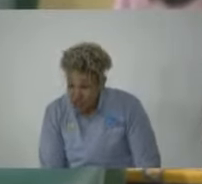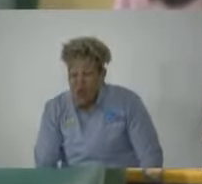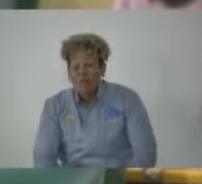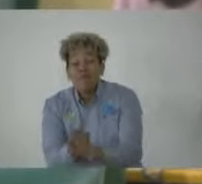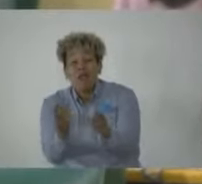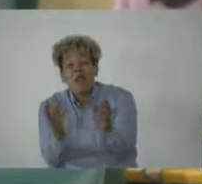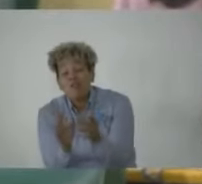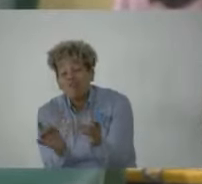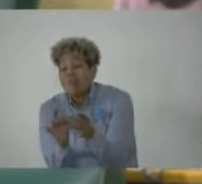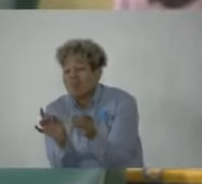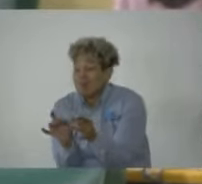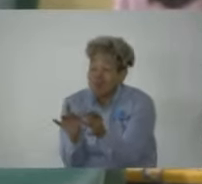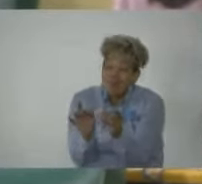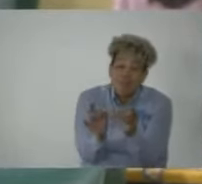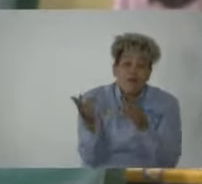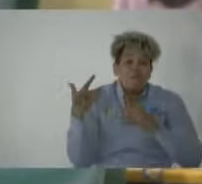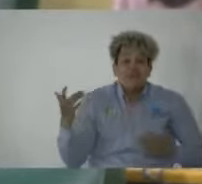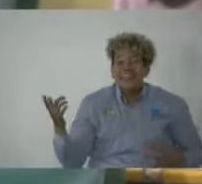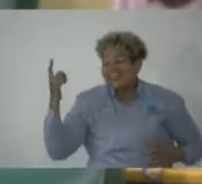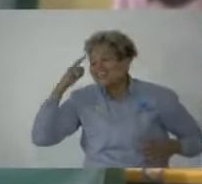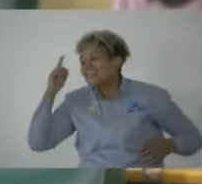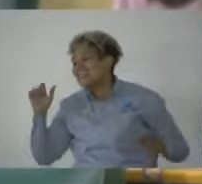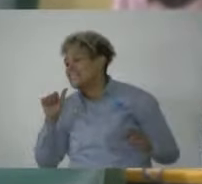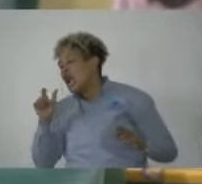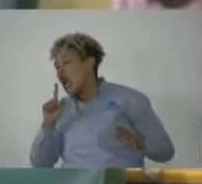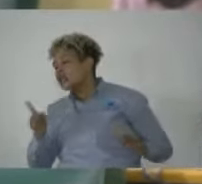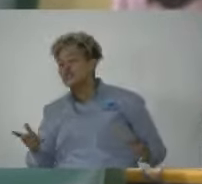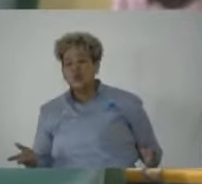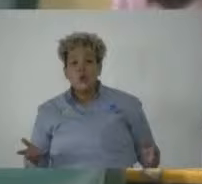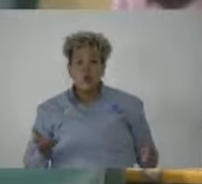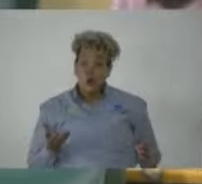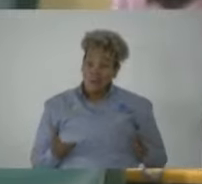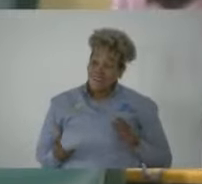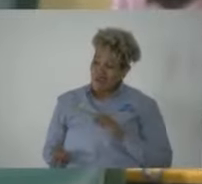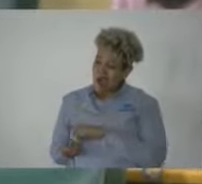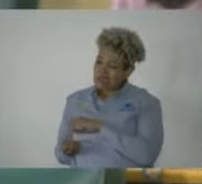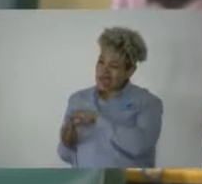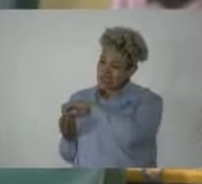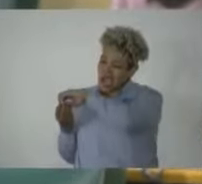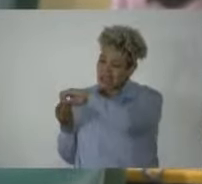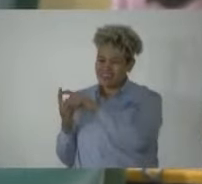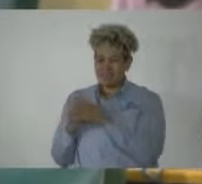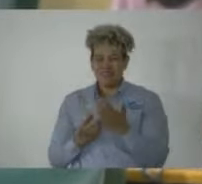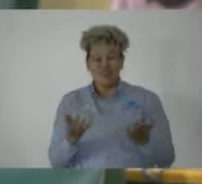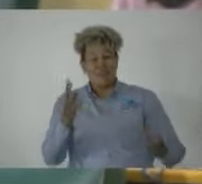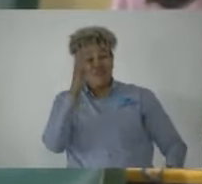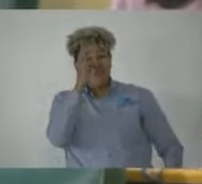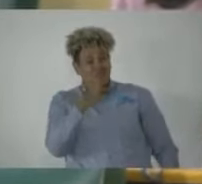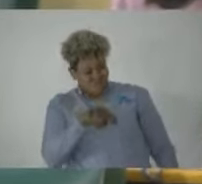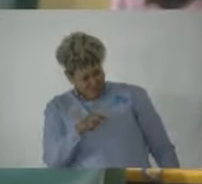talk all kind of things, things that are not true and things sometimes that don't make any sense.